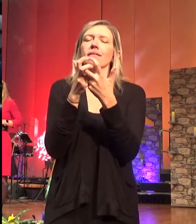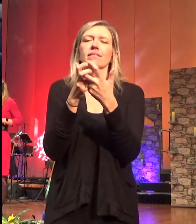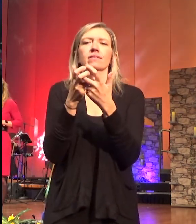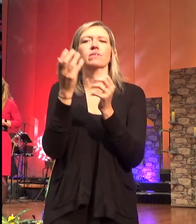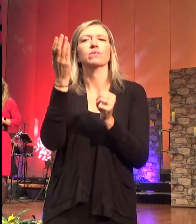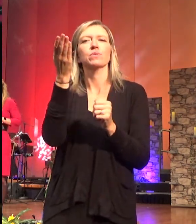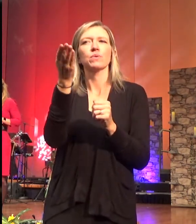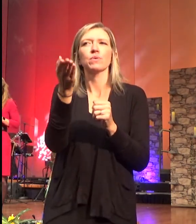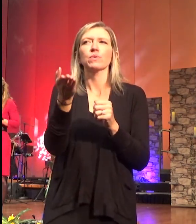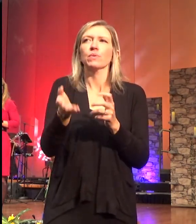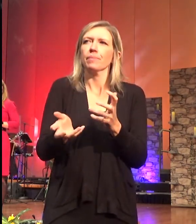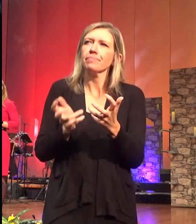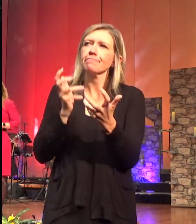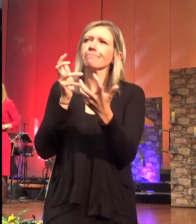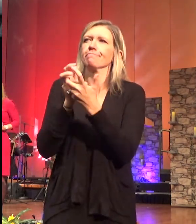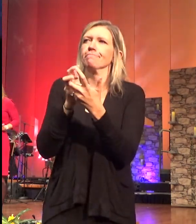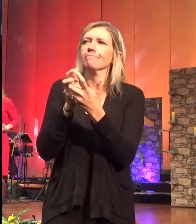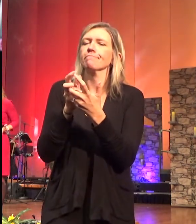I belong.